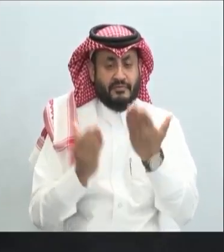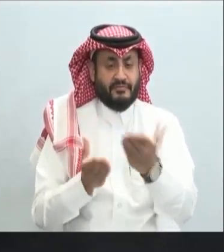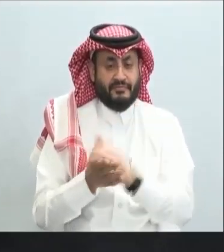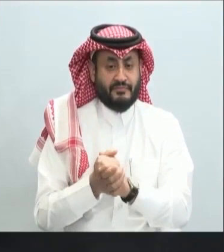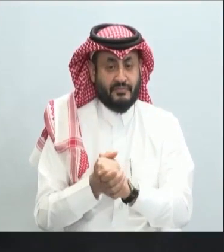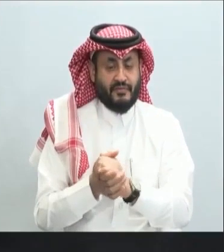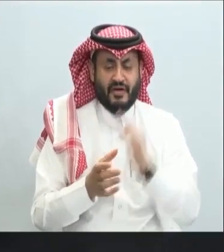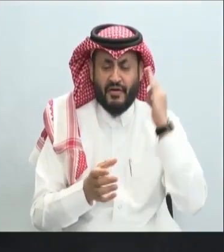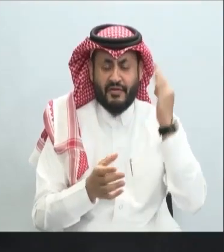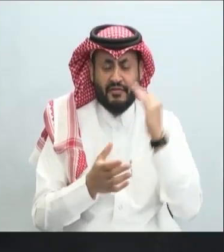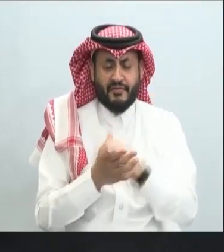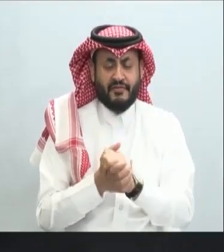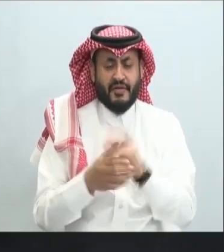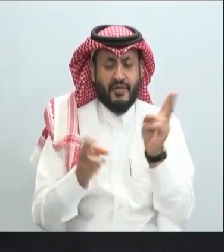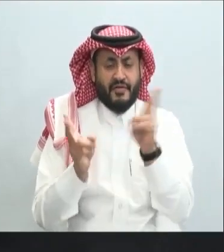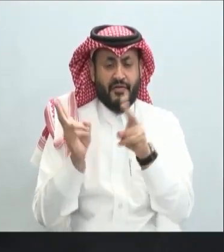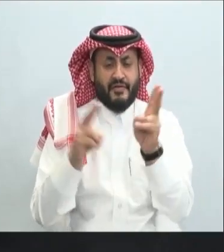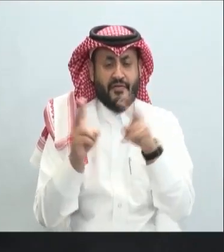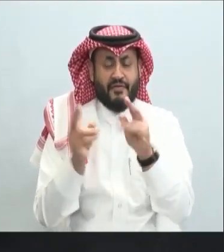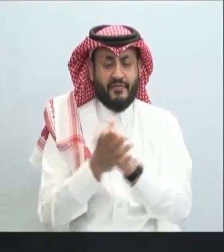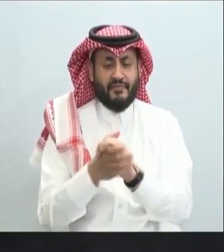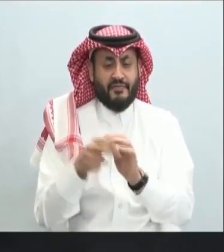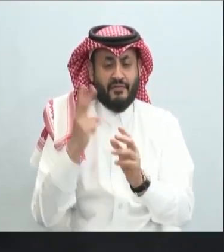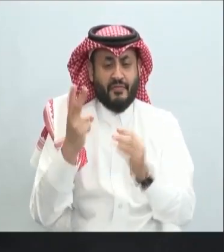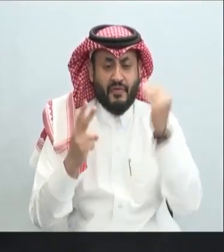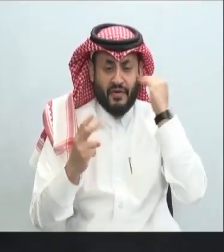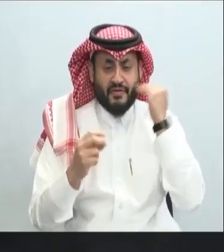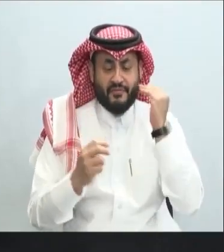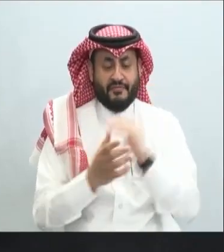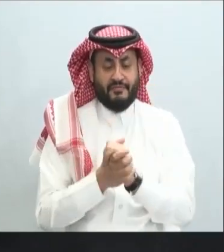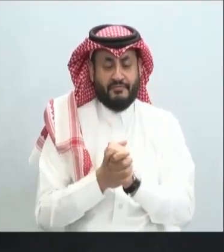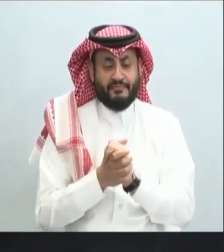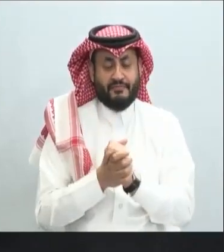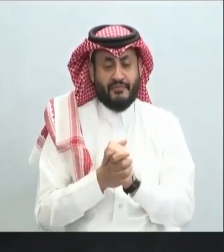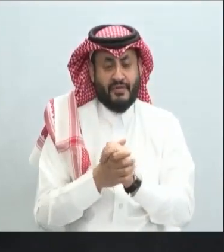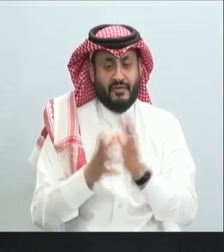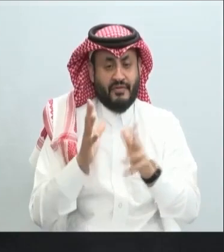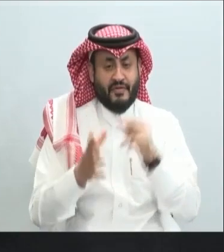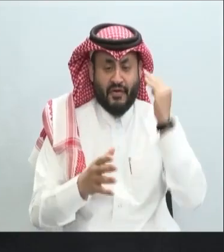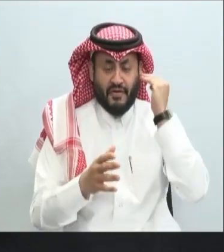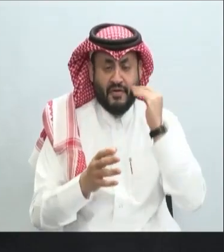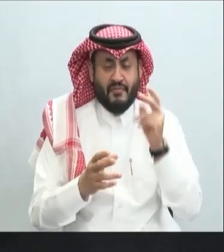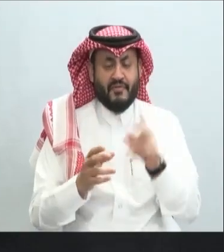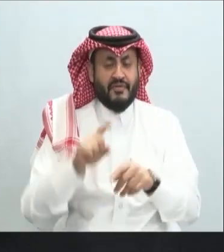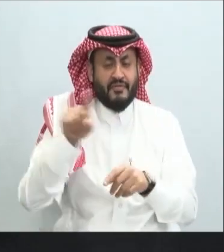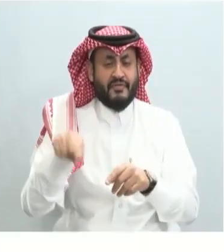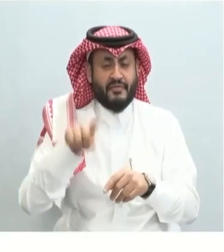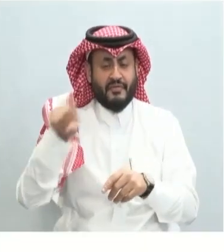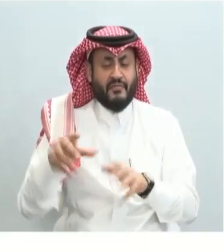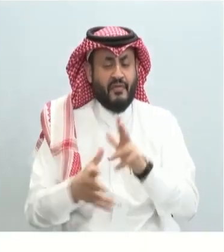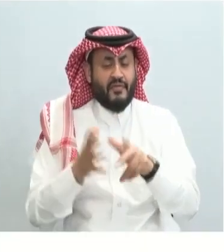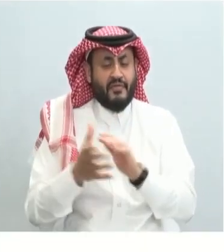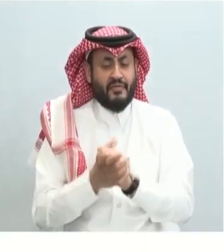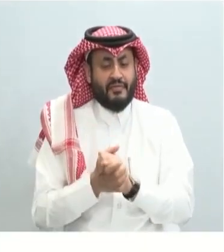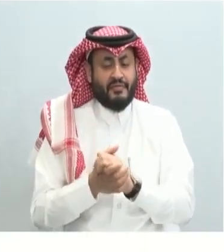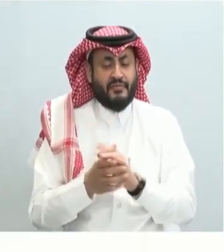did listen to a conversation between two girls, and these girls were asking about